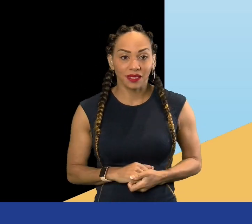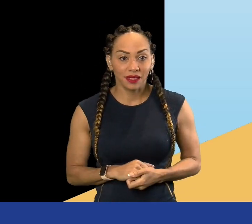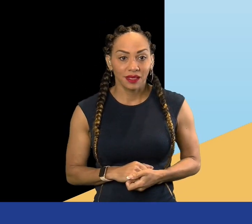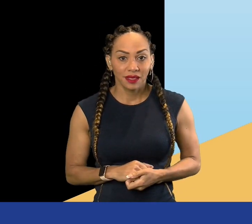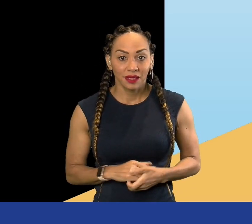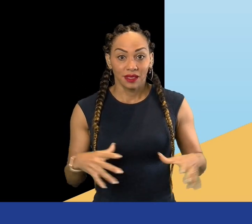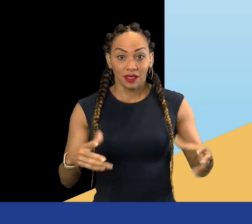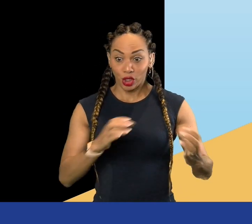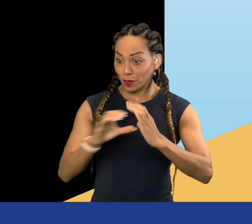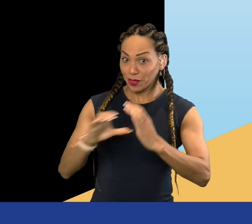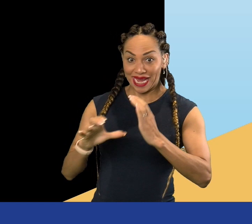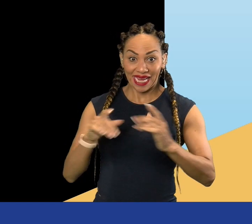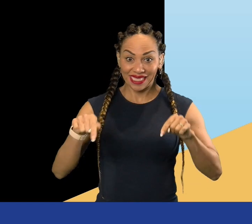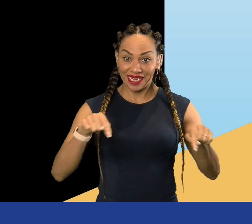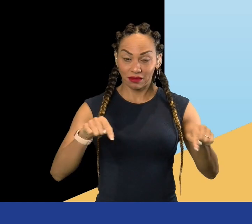wait.